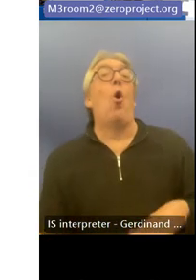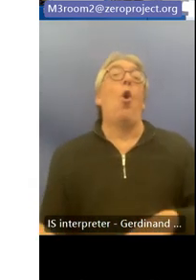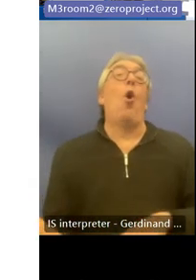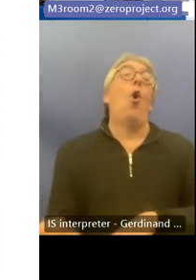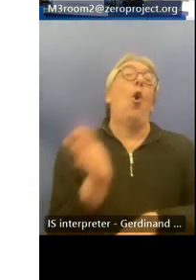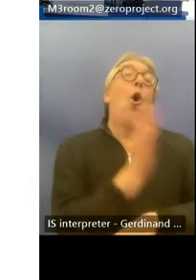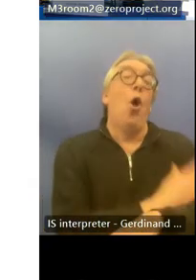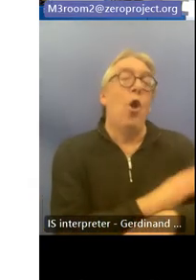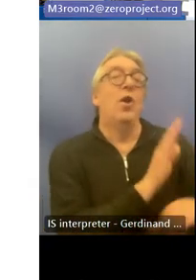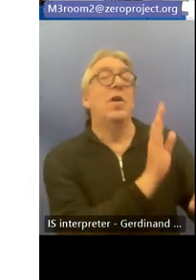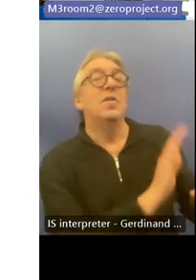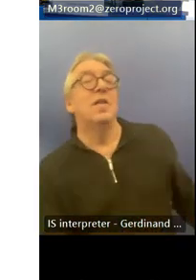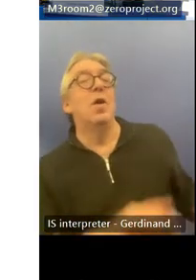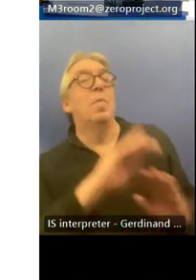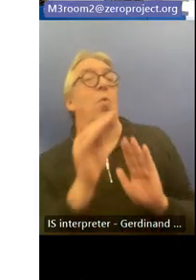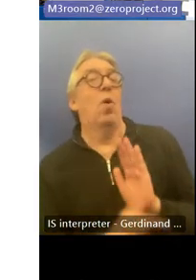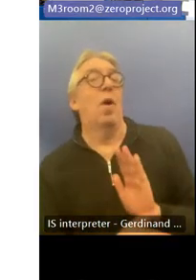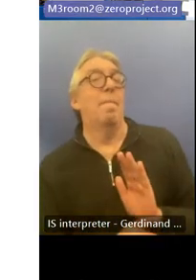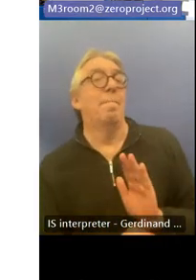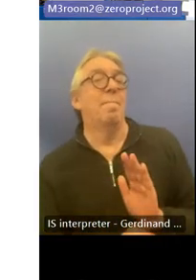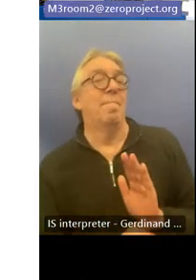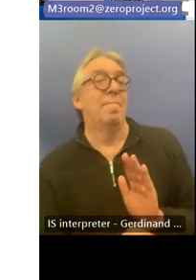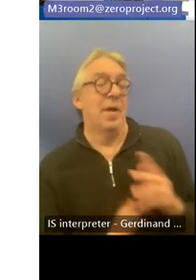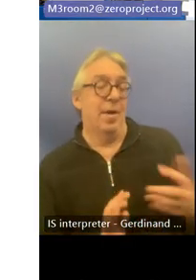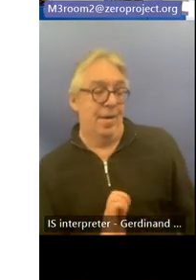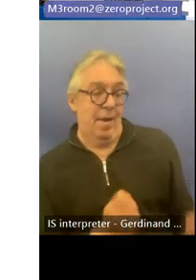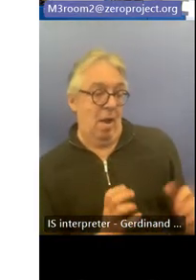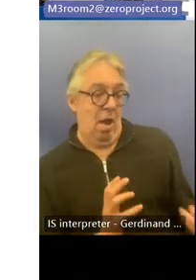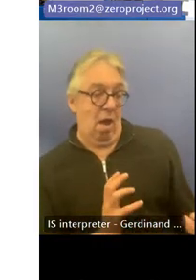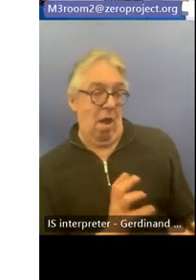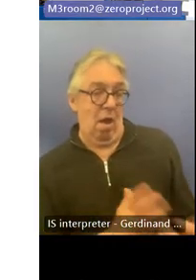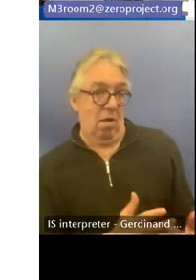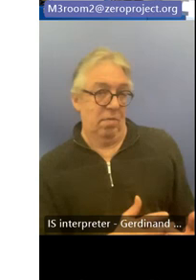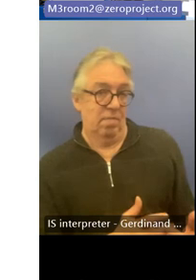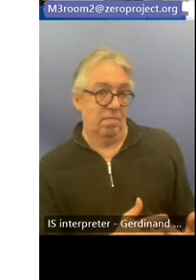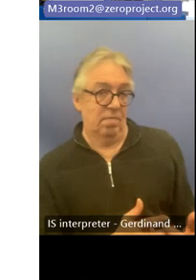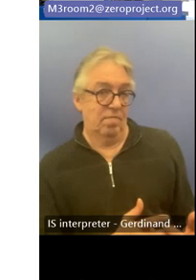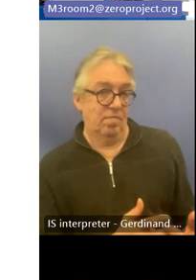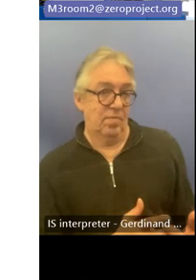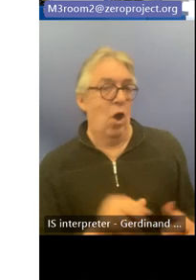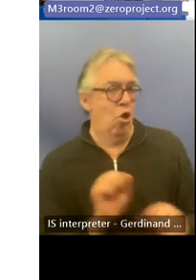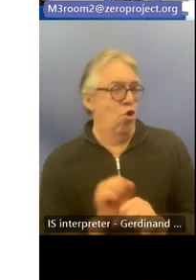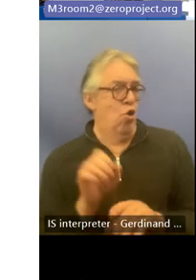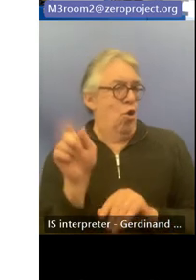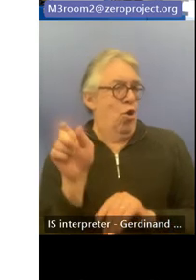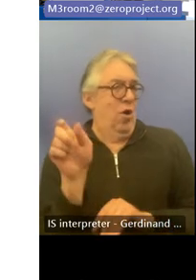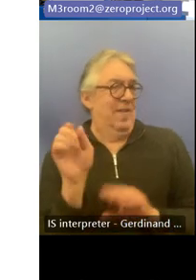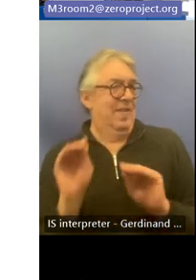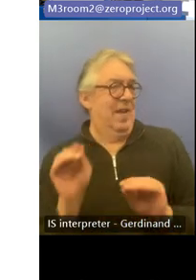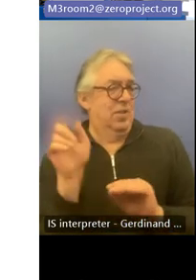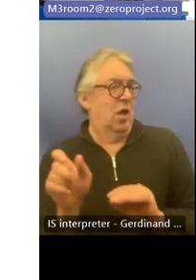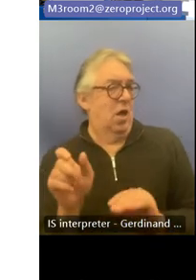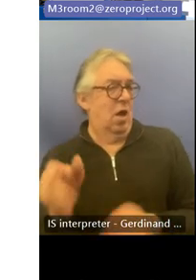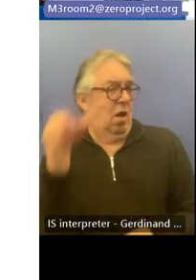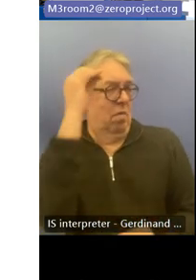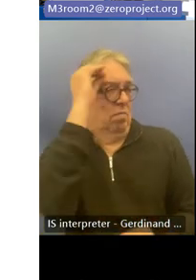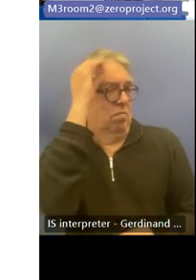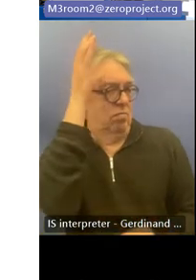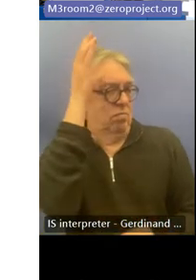and then can take curriculum according to the teacher are really trained on that way. We also incorporated